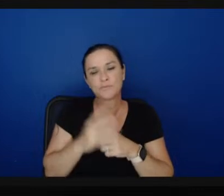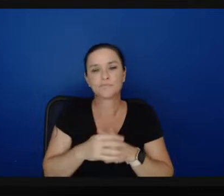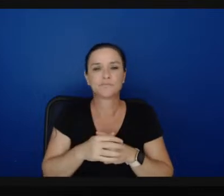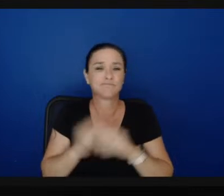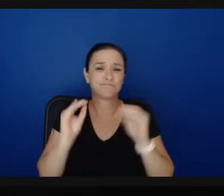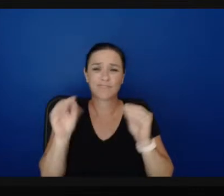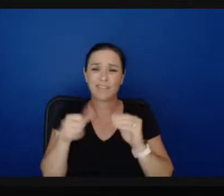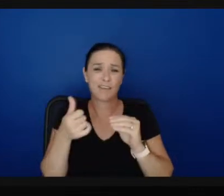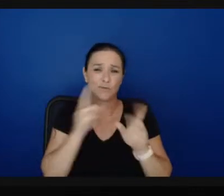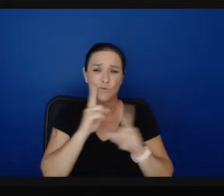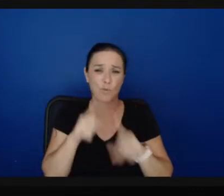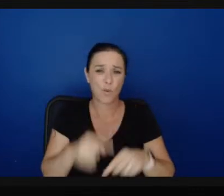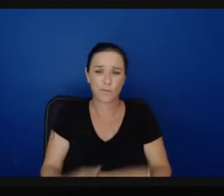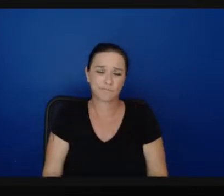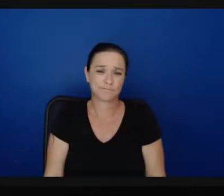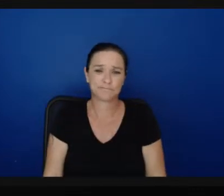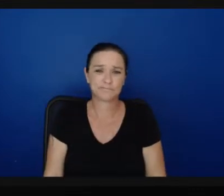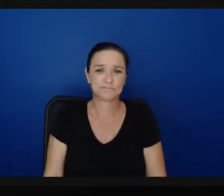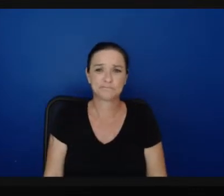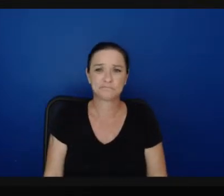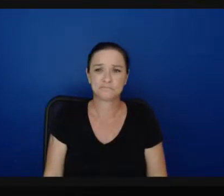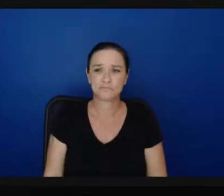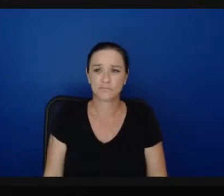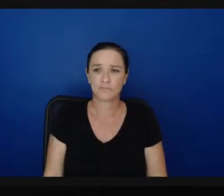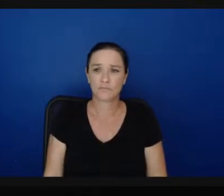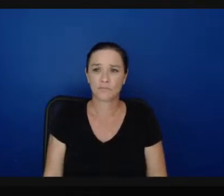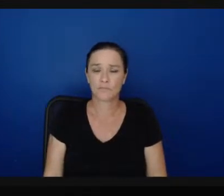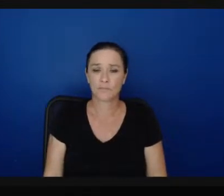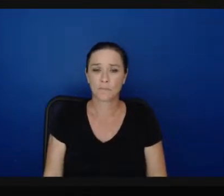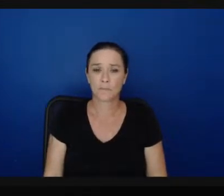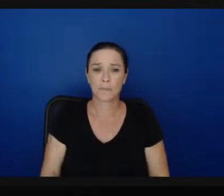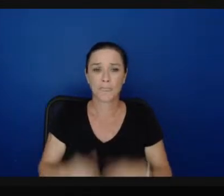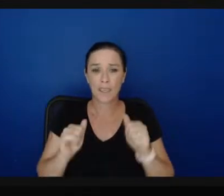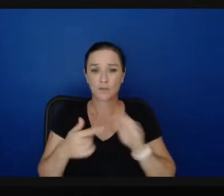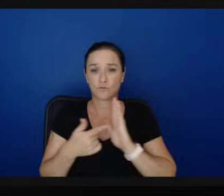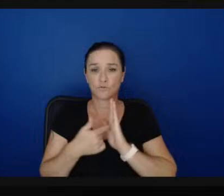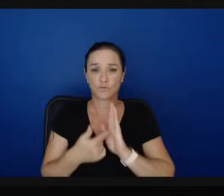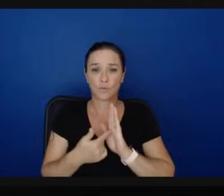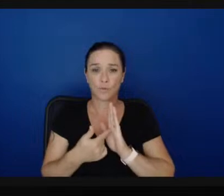report there. And I can show you that to you.